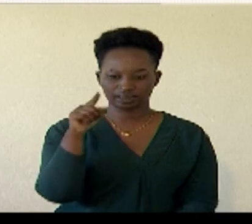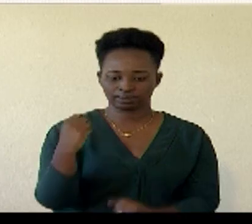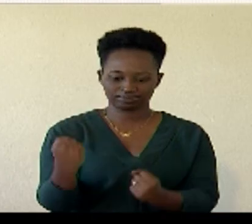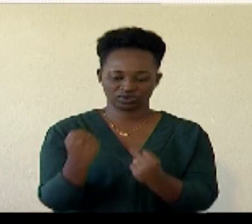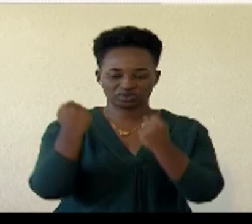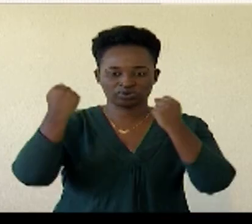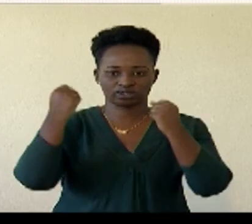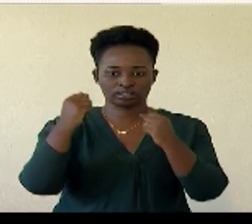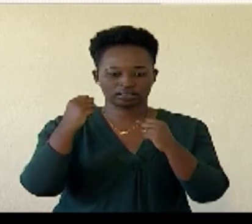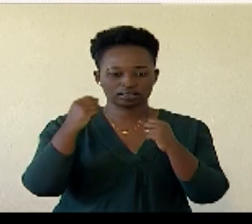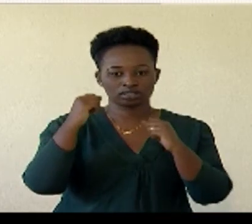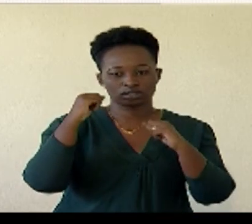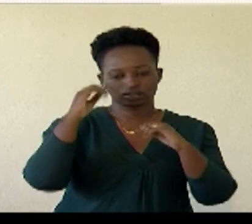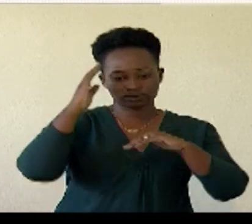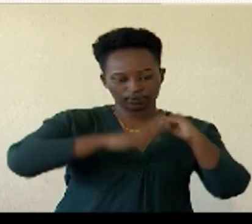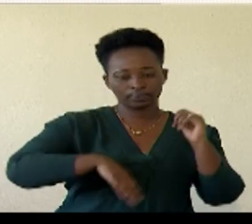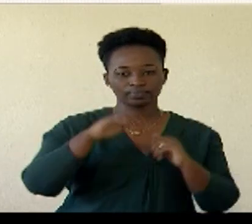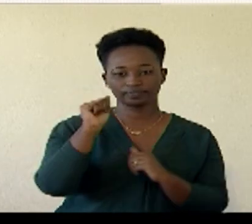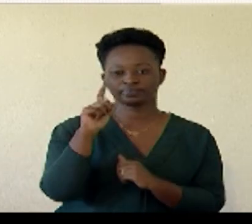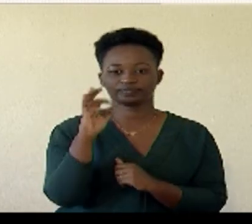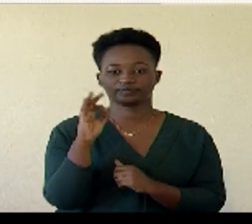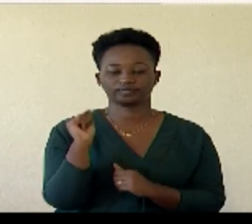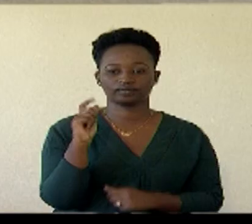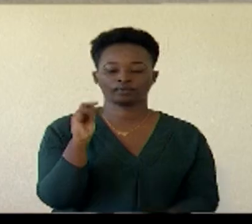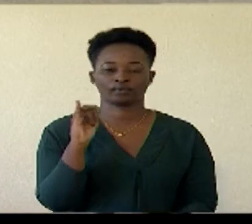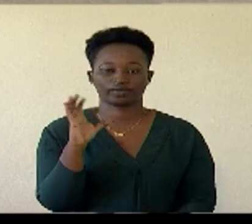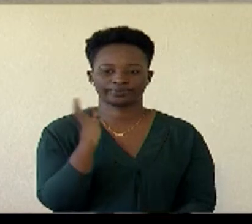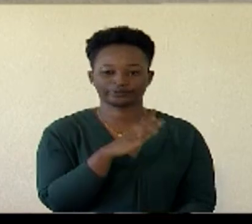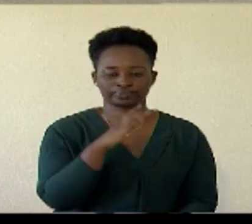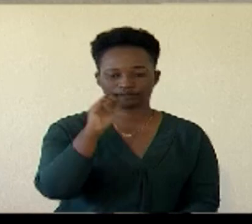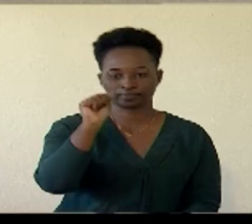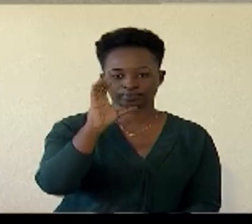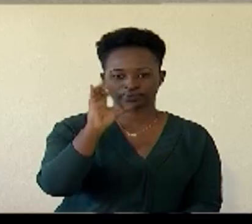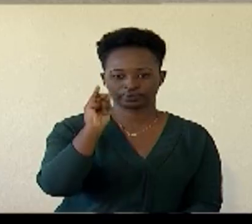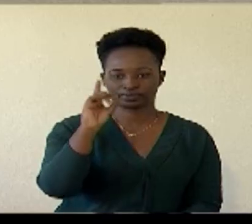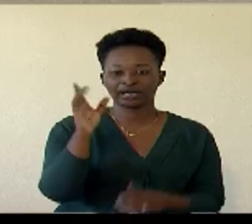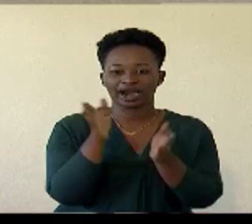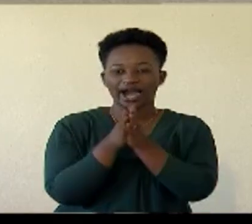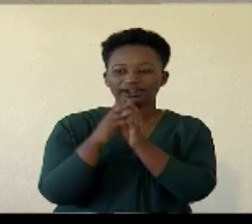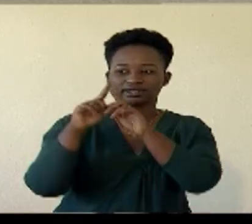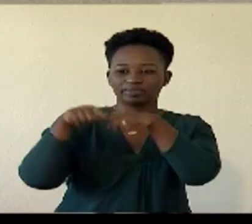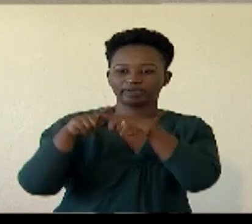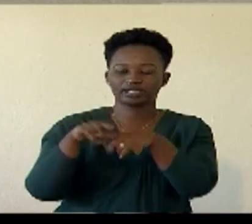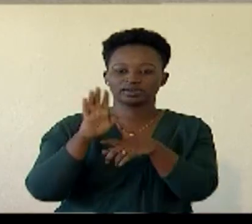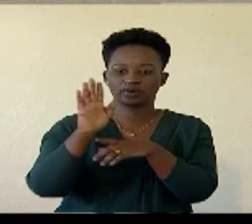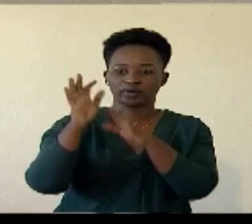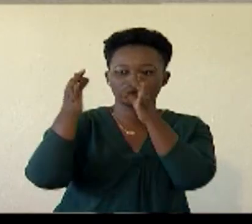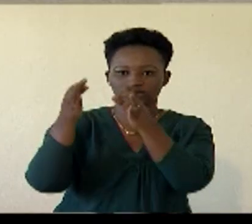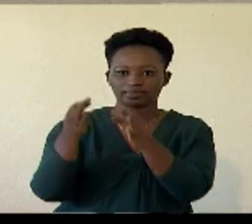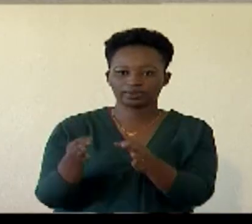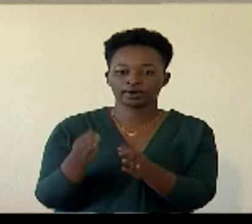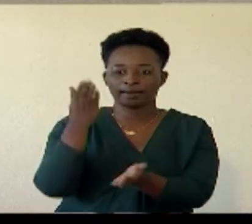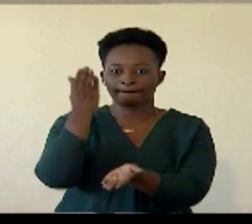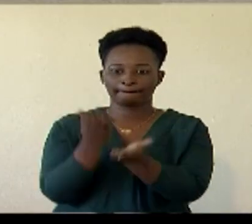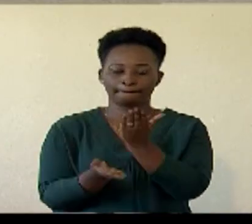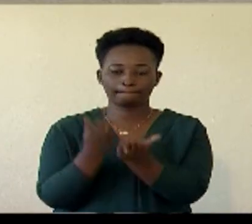acids than aliphatic acids, as I've mentioned before. But it also depends on the substituent that may